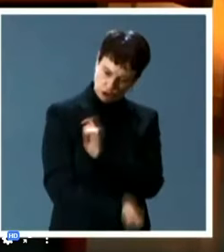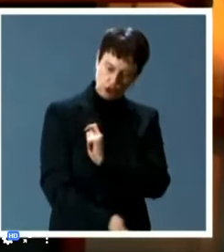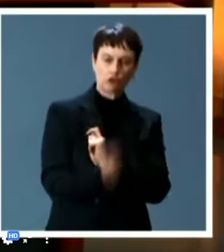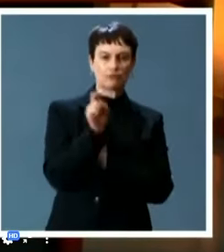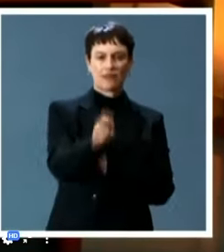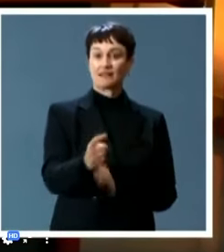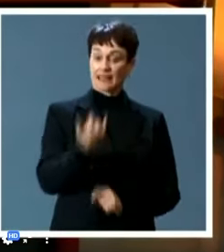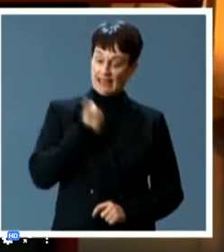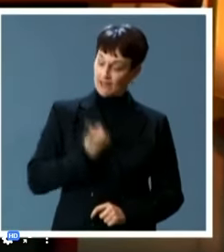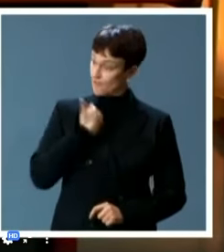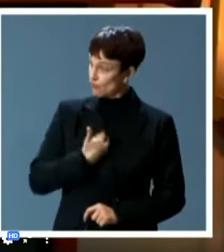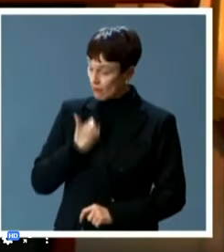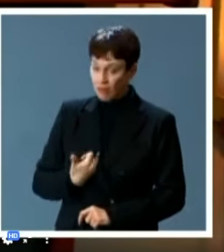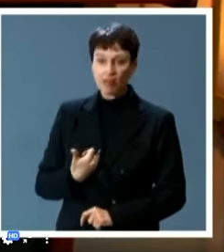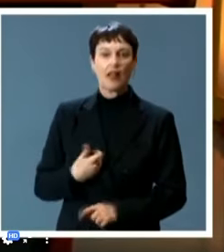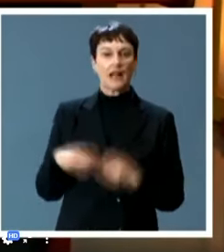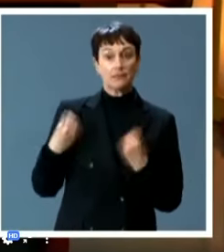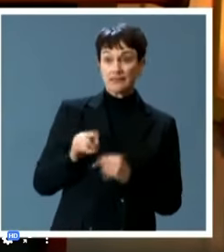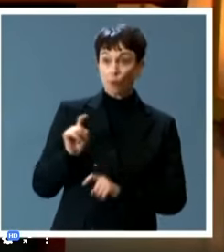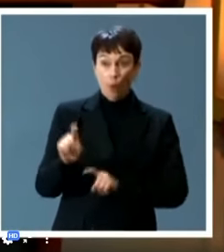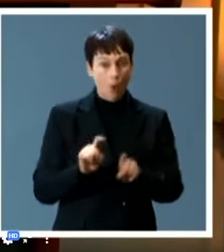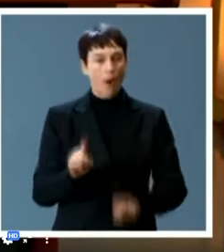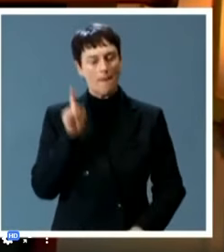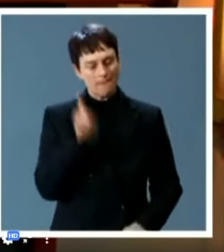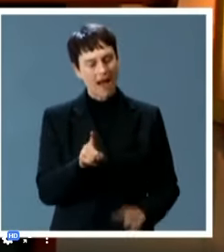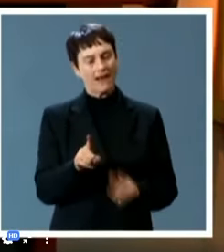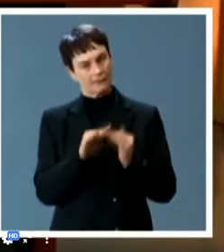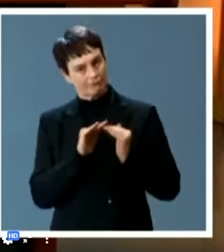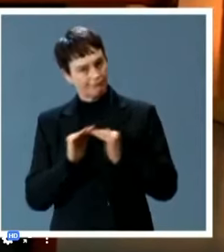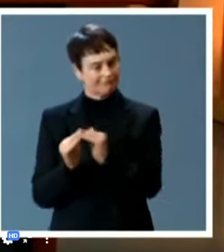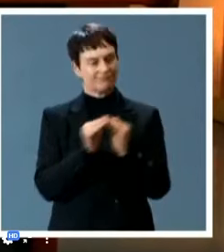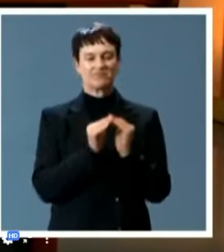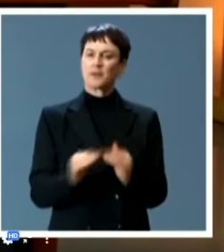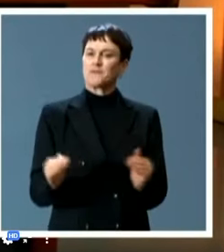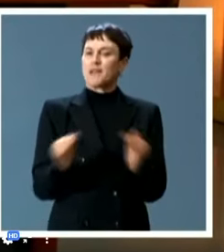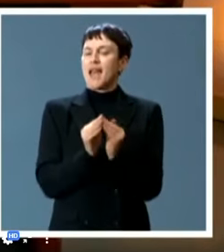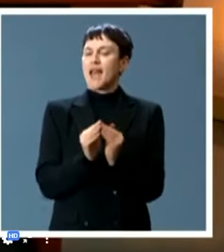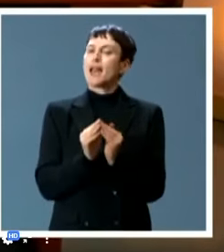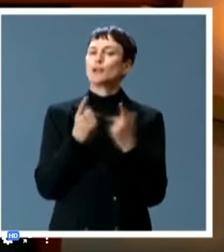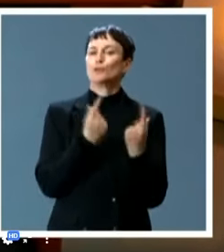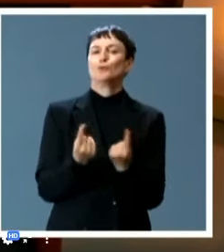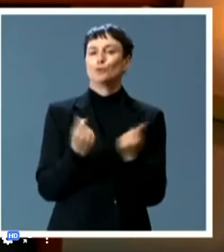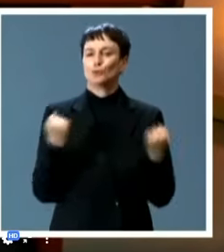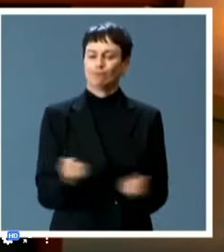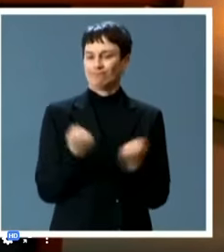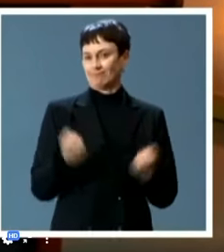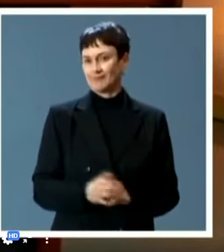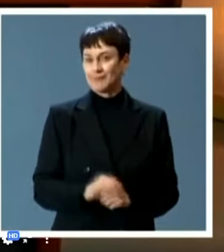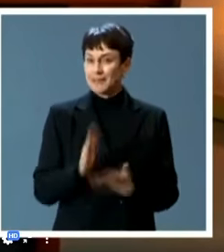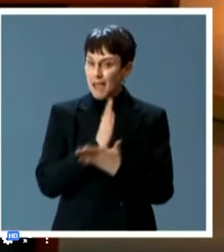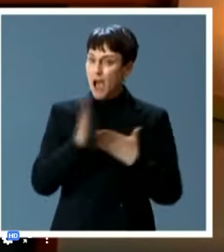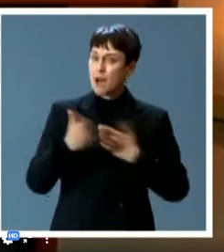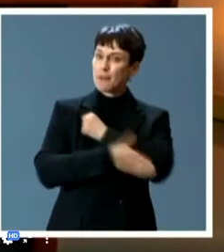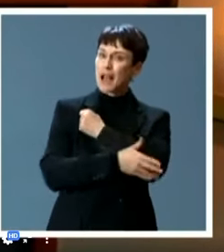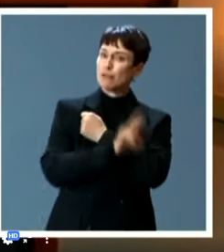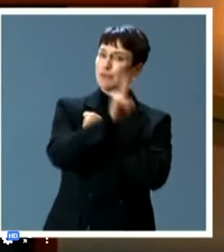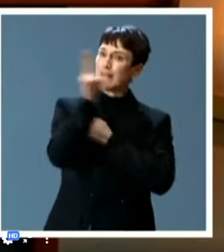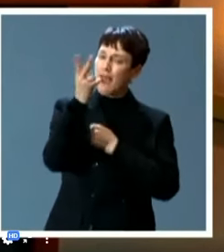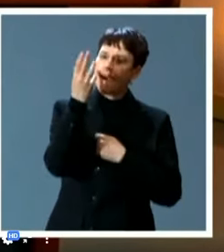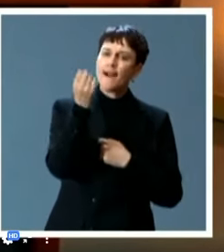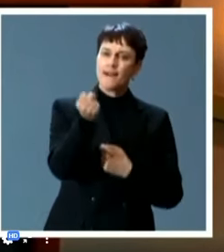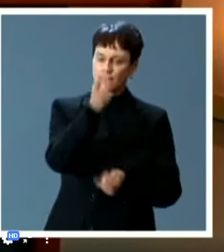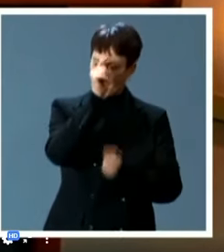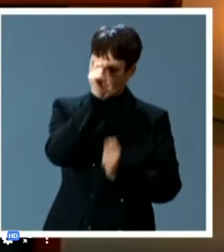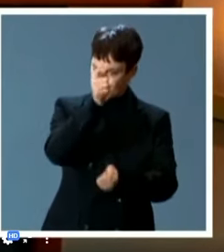individuals and corporations, must pay their fair share. In some countries, there is a place for taxes that recognize that the wealthy